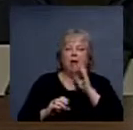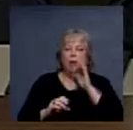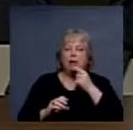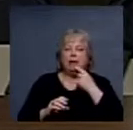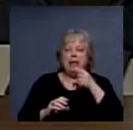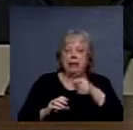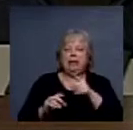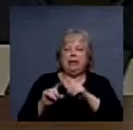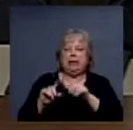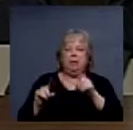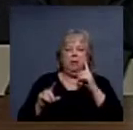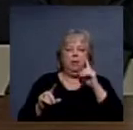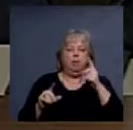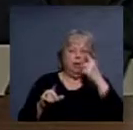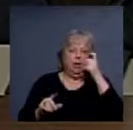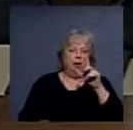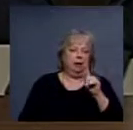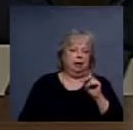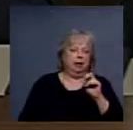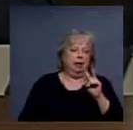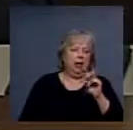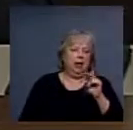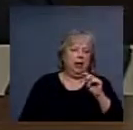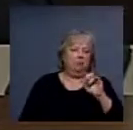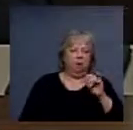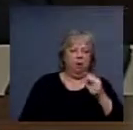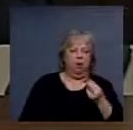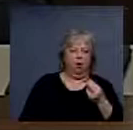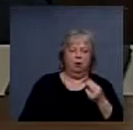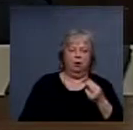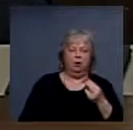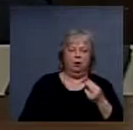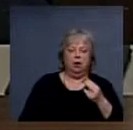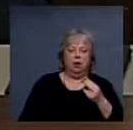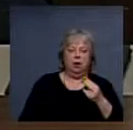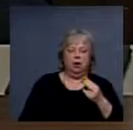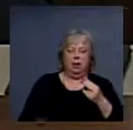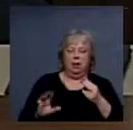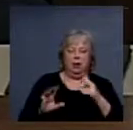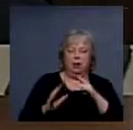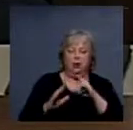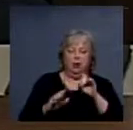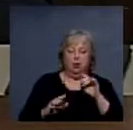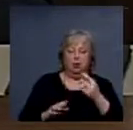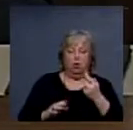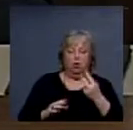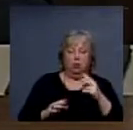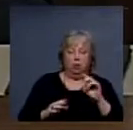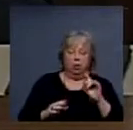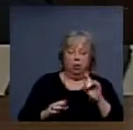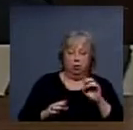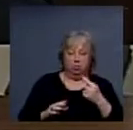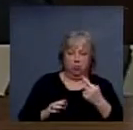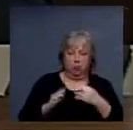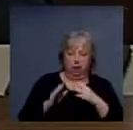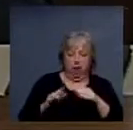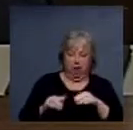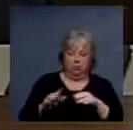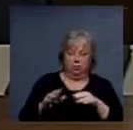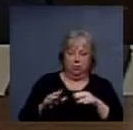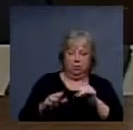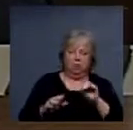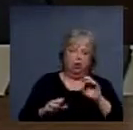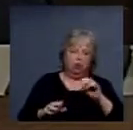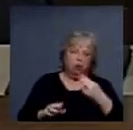on Kavanaugh, there's a house that backs right up to that, to the doghouse, or it's now called the